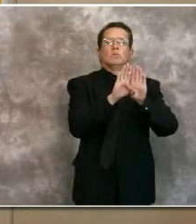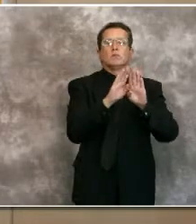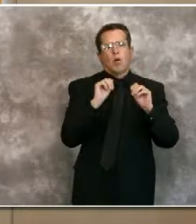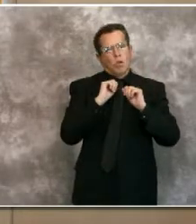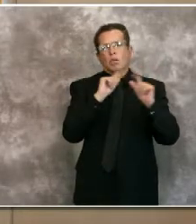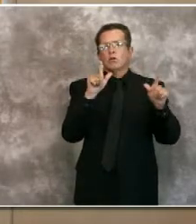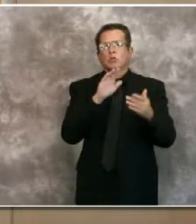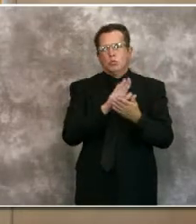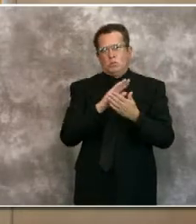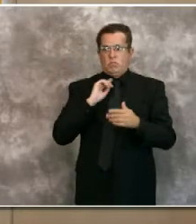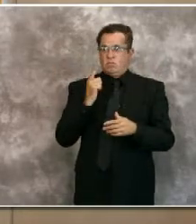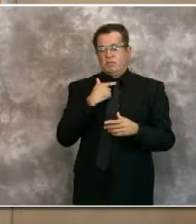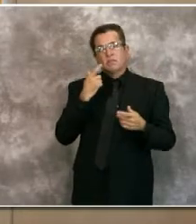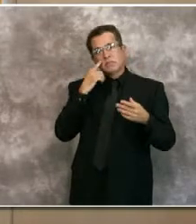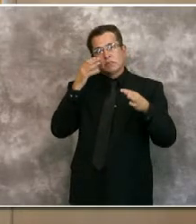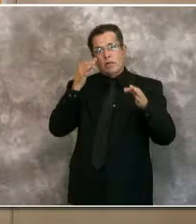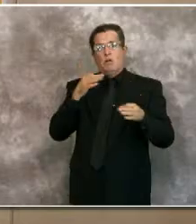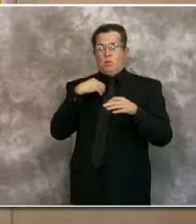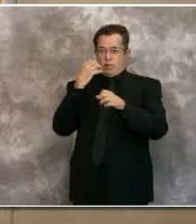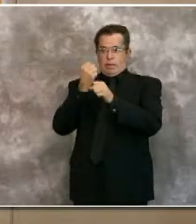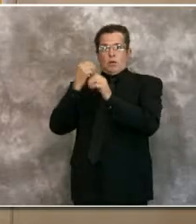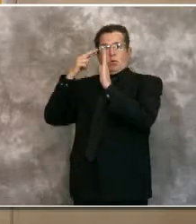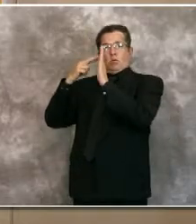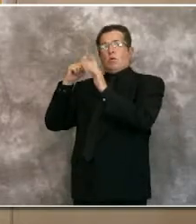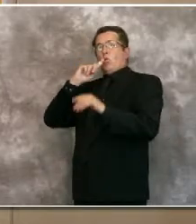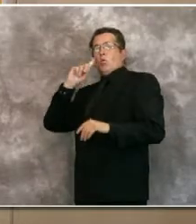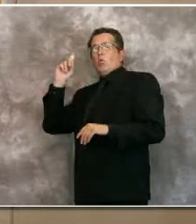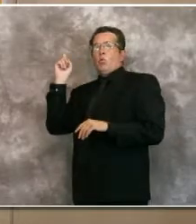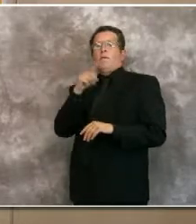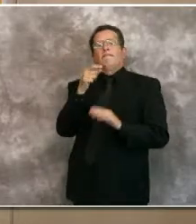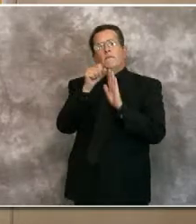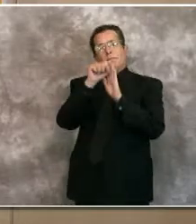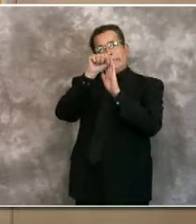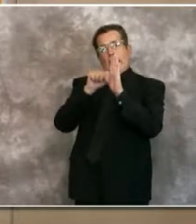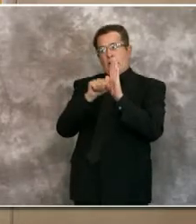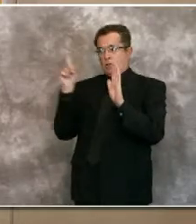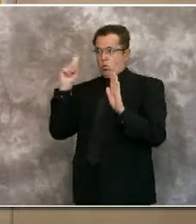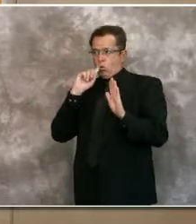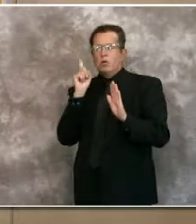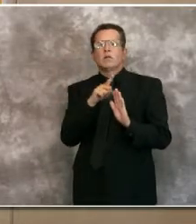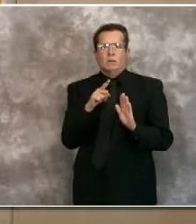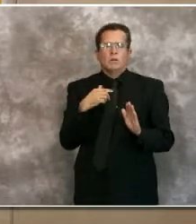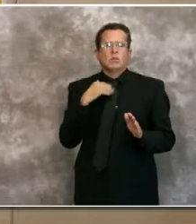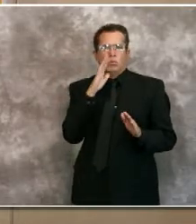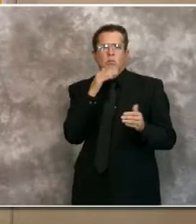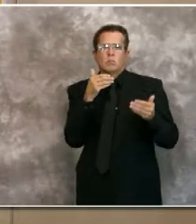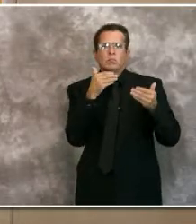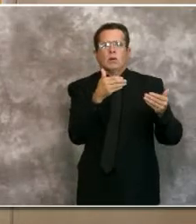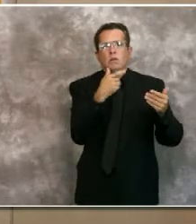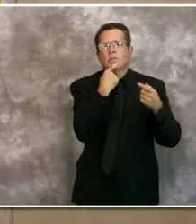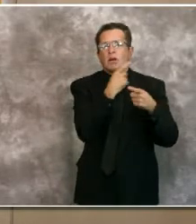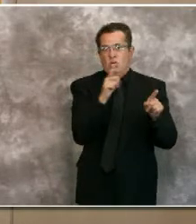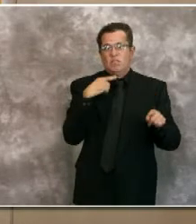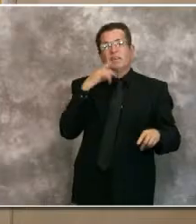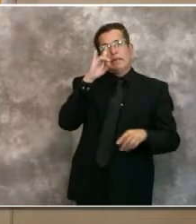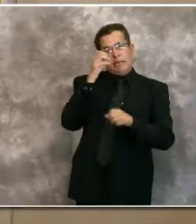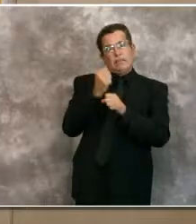So once we get guidance from the state, and we have actually received guidance from the